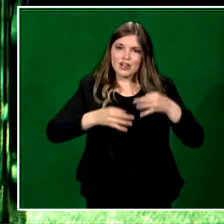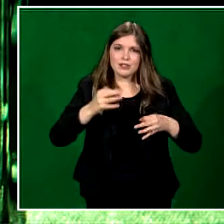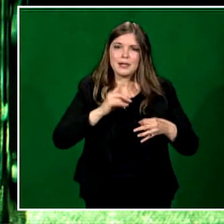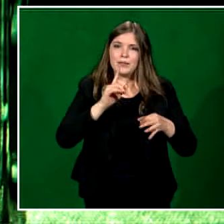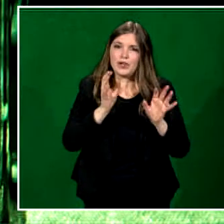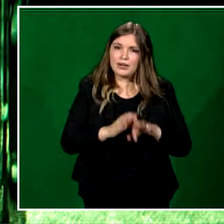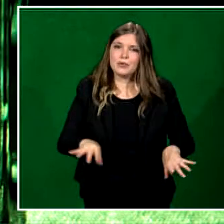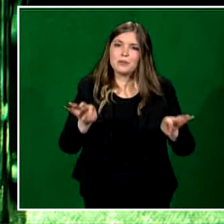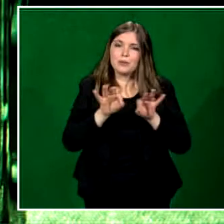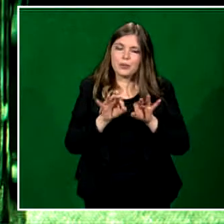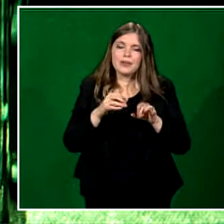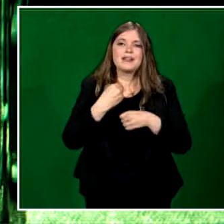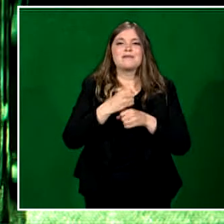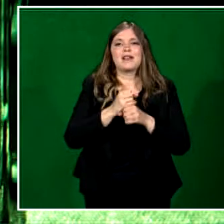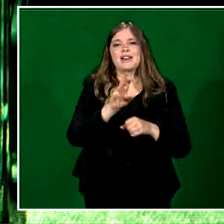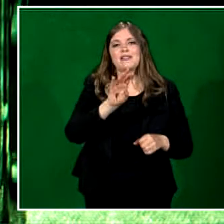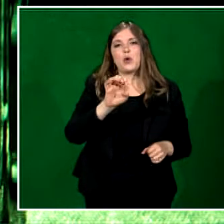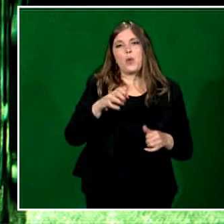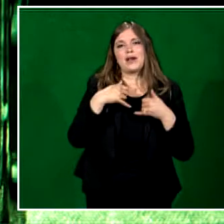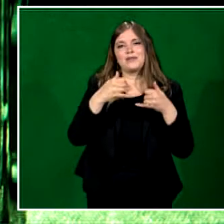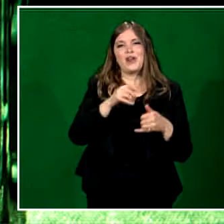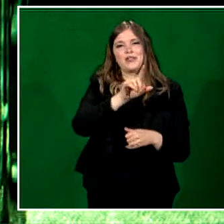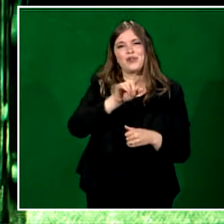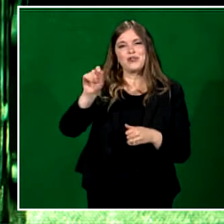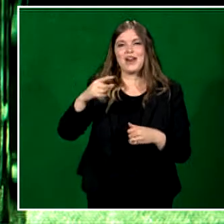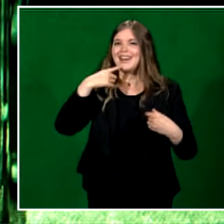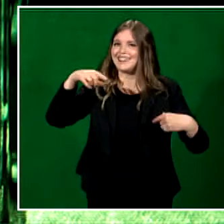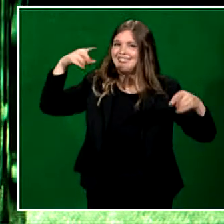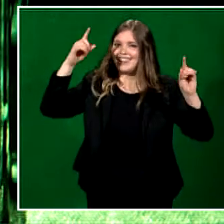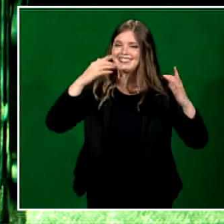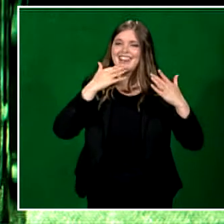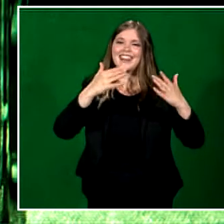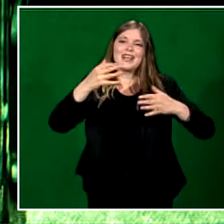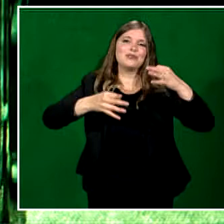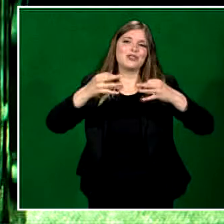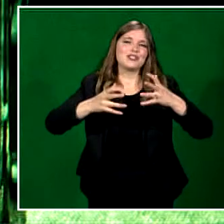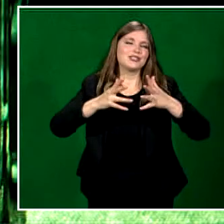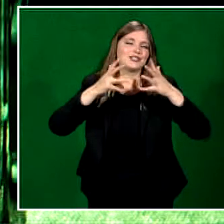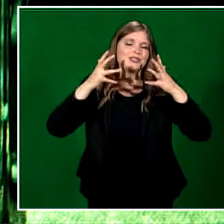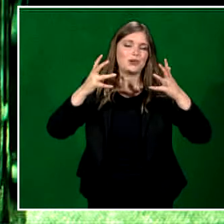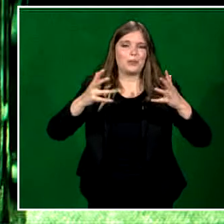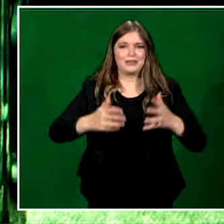Prize 2020 a success. Thank you, judges, so much.